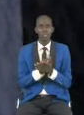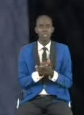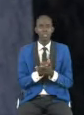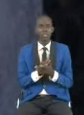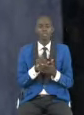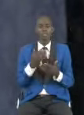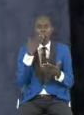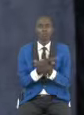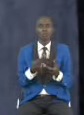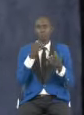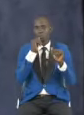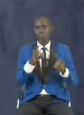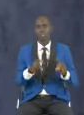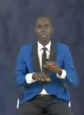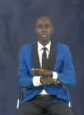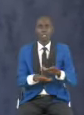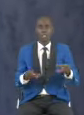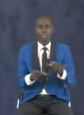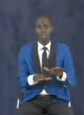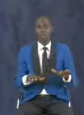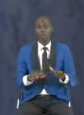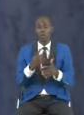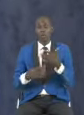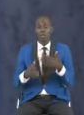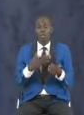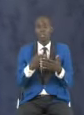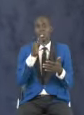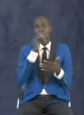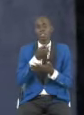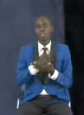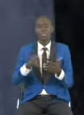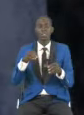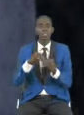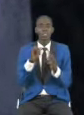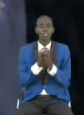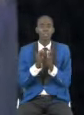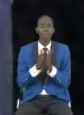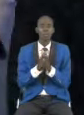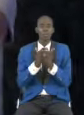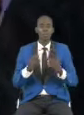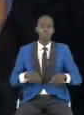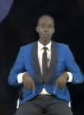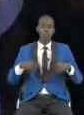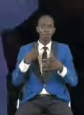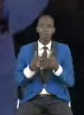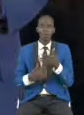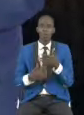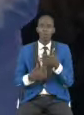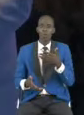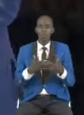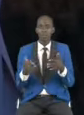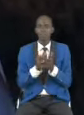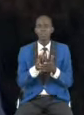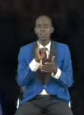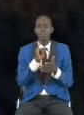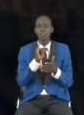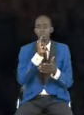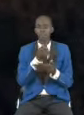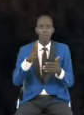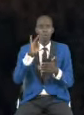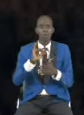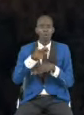is written in God's book of life, whatever is written by those prophets and by